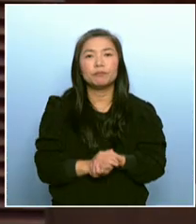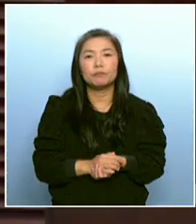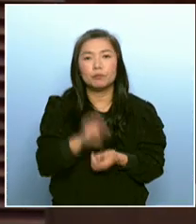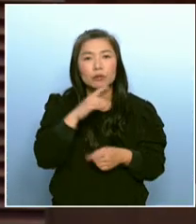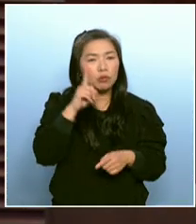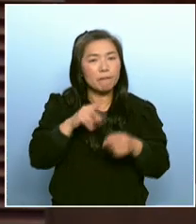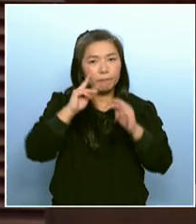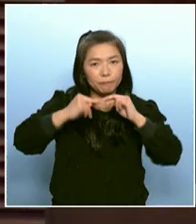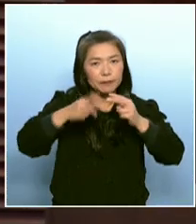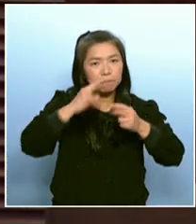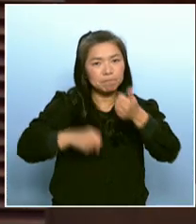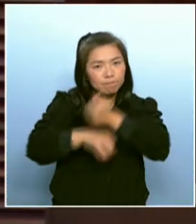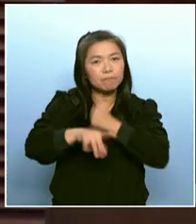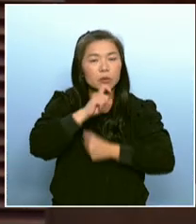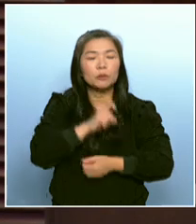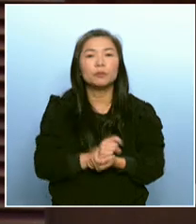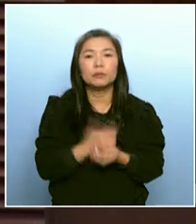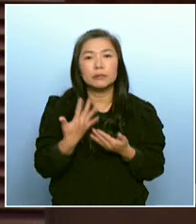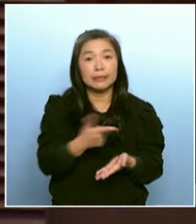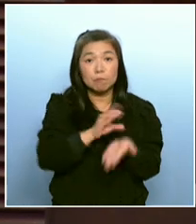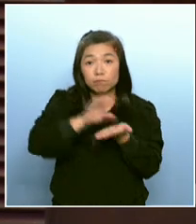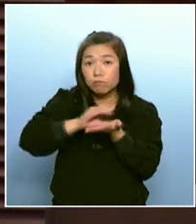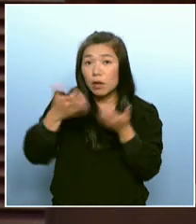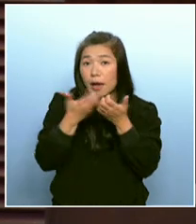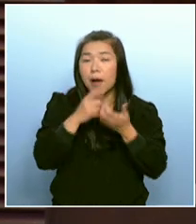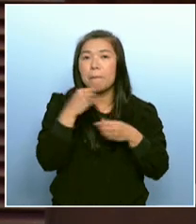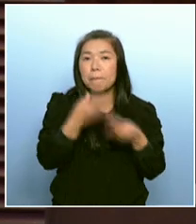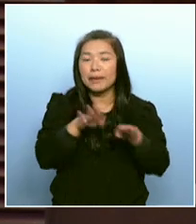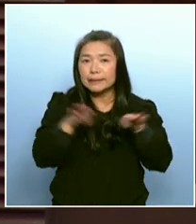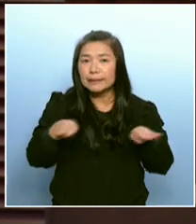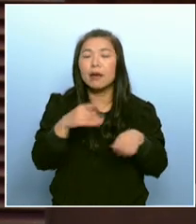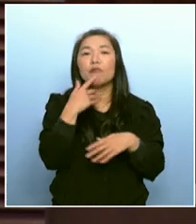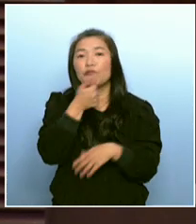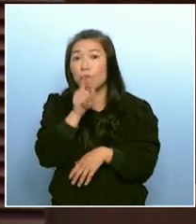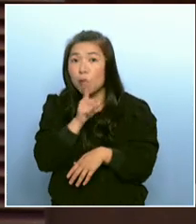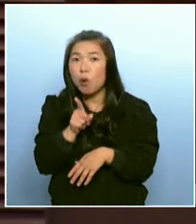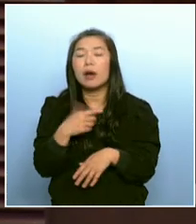savings, and mentorship, the projects encourage children to plan for their future.